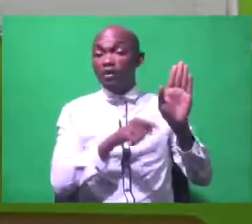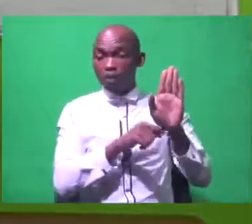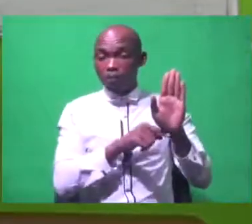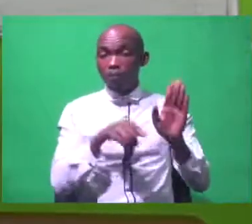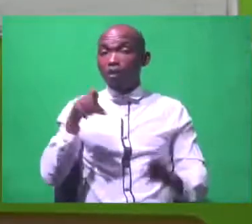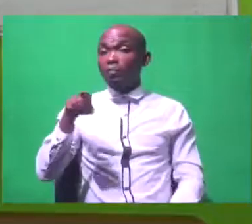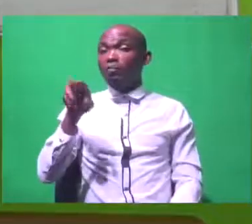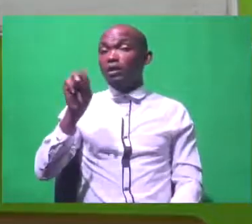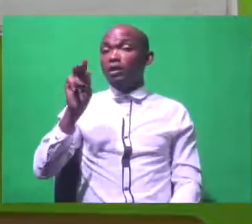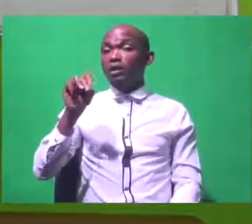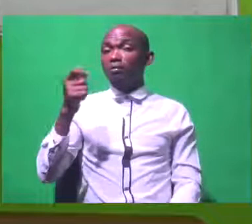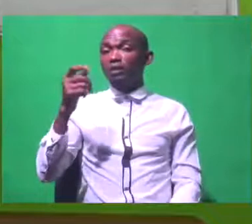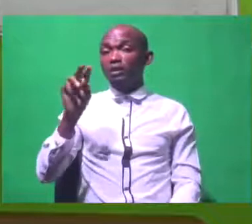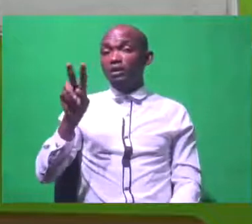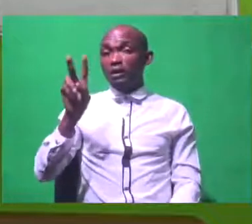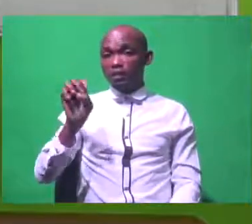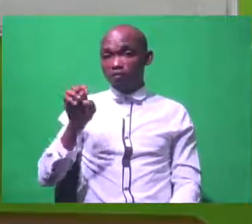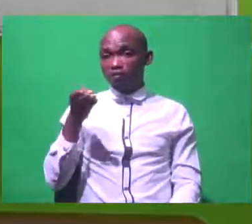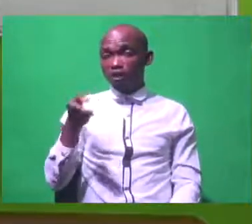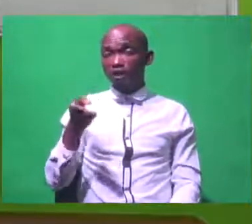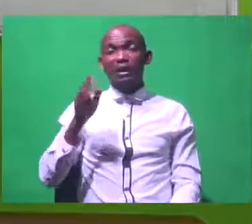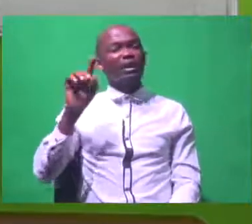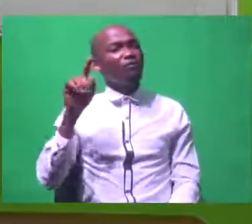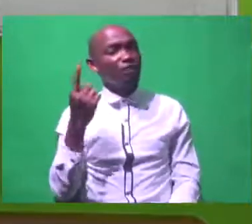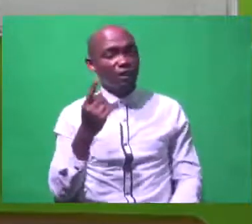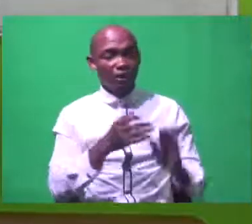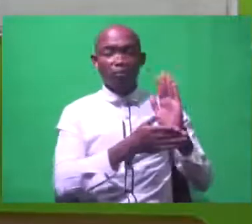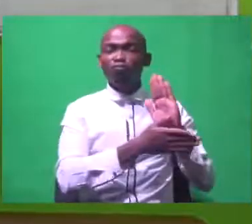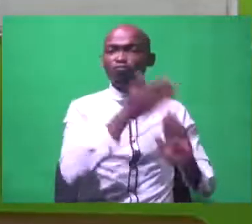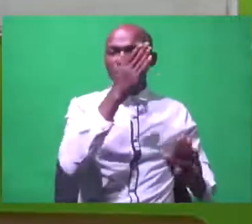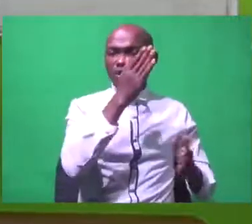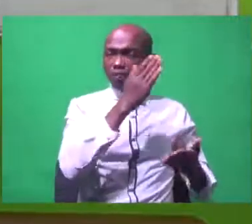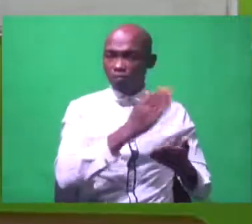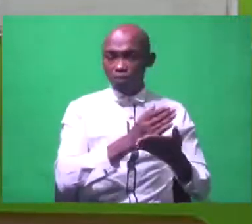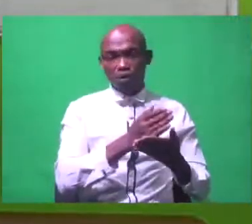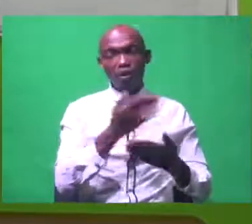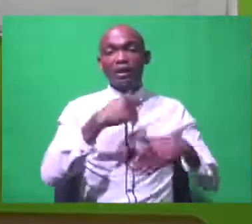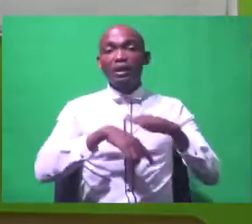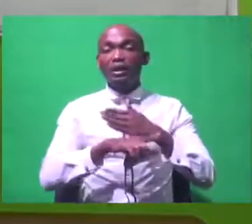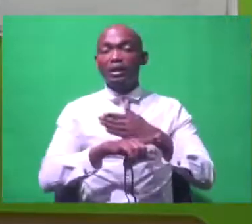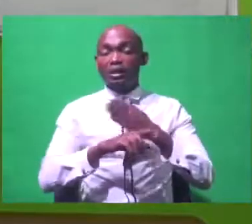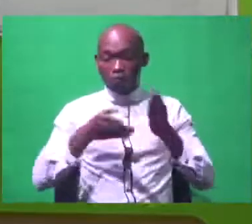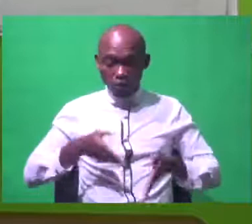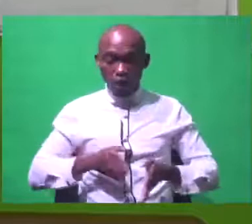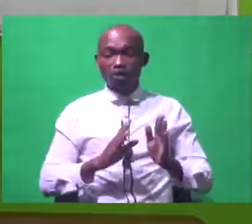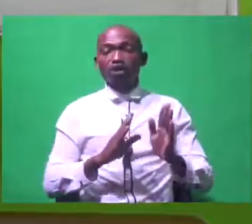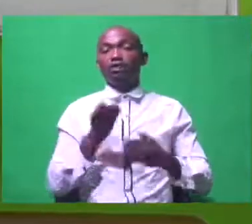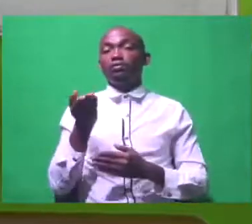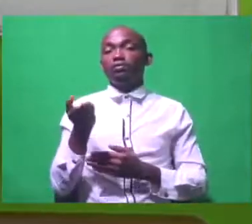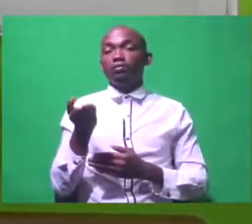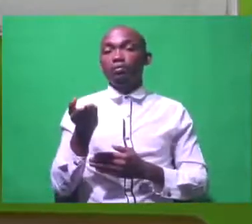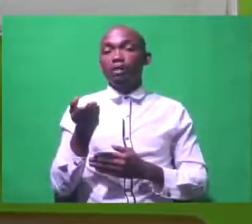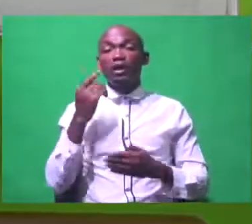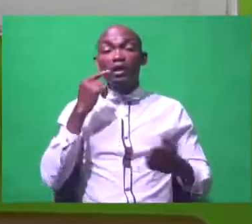communalism was the first mode of production, whereby all major means of production,